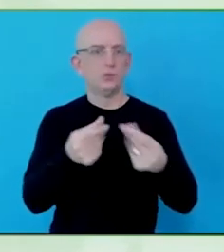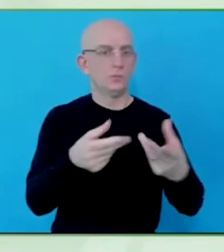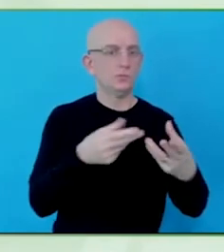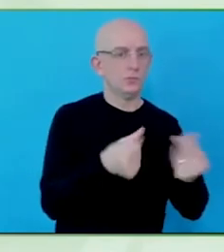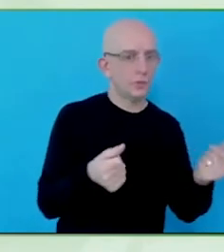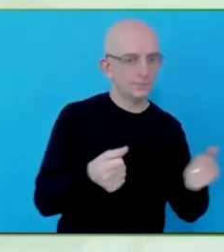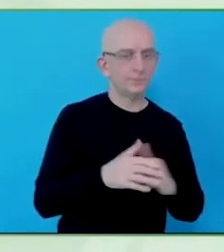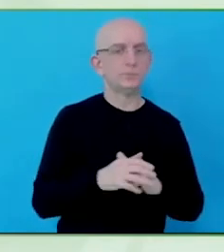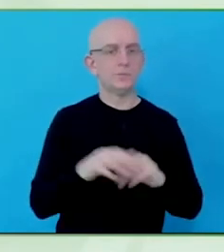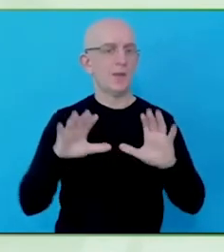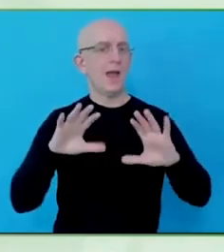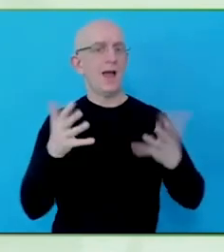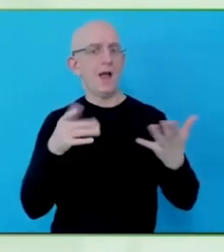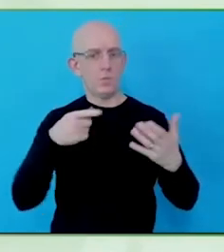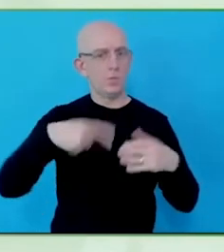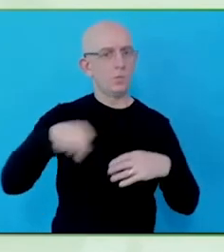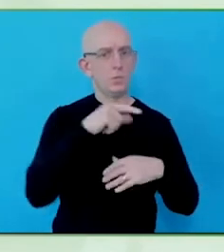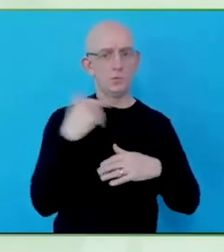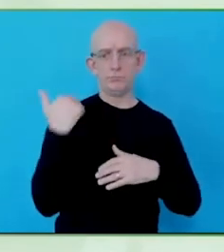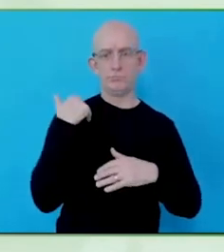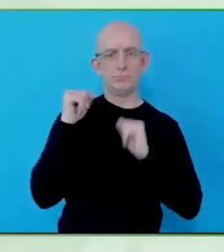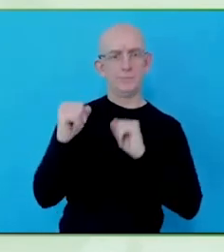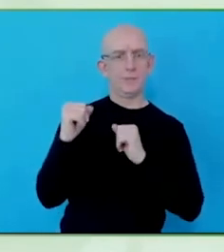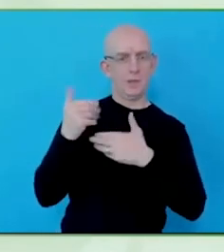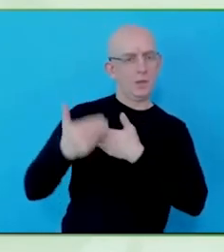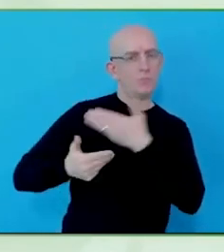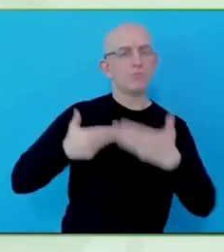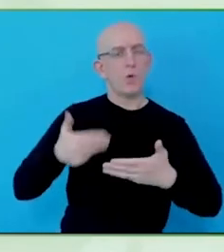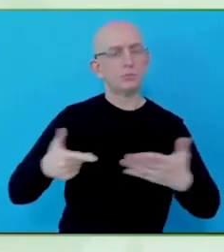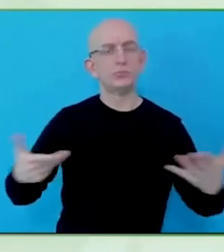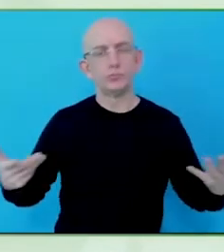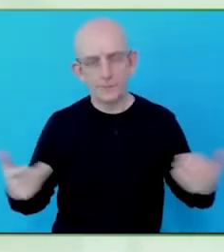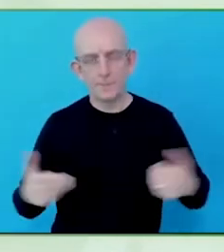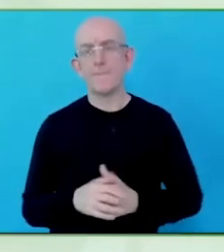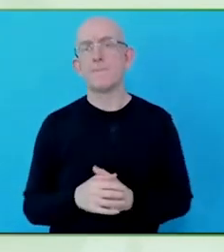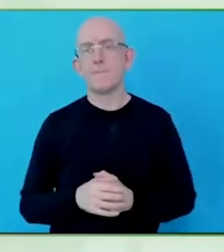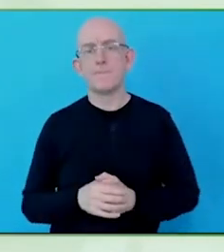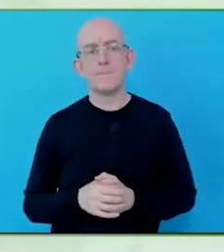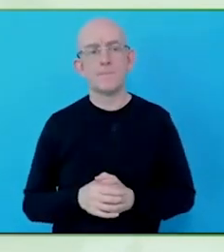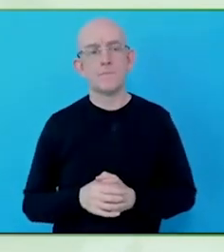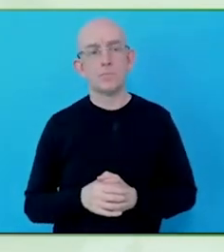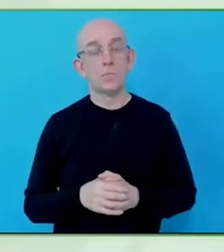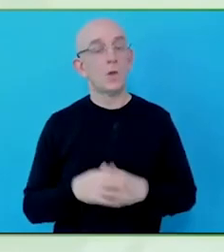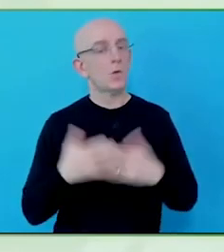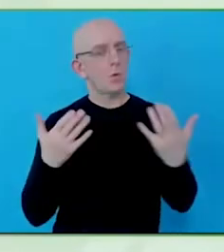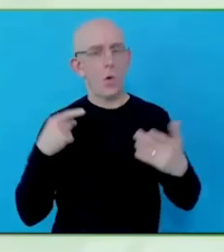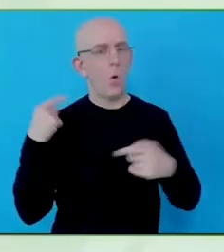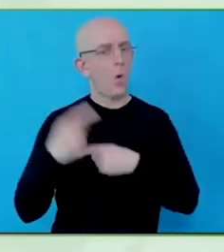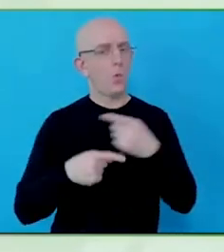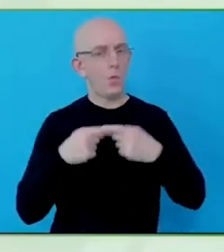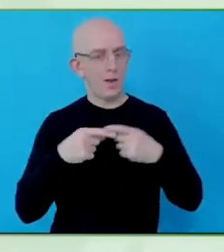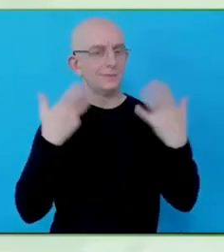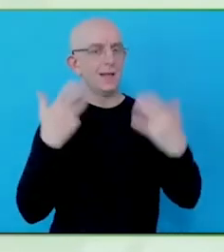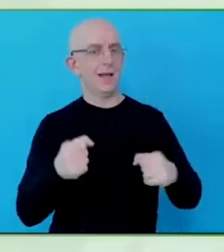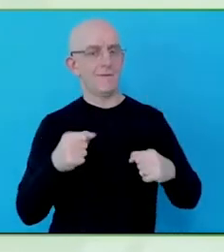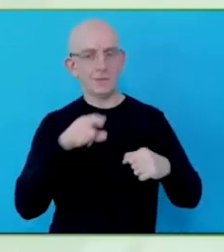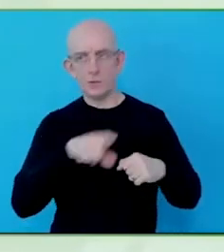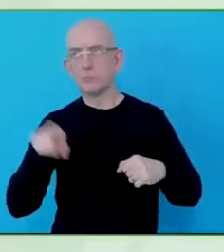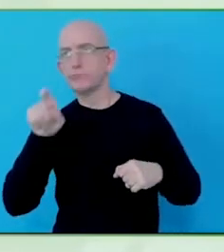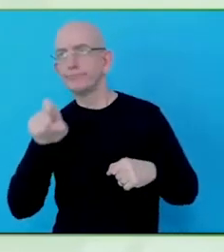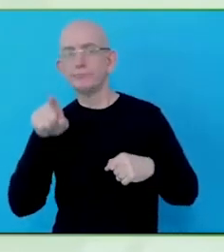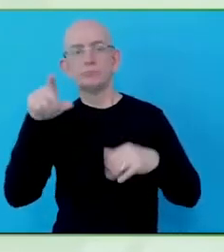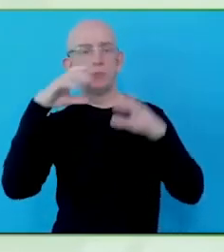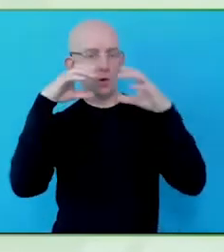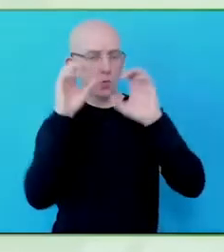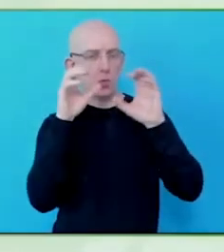search. Just search for web accessibility and you'll find my company, UserWay, as well as other providers. There